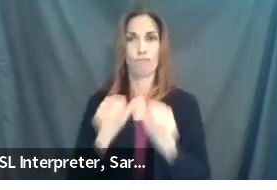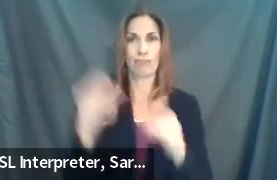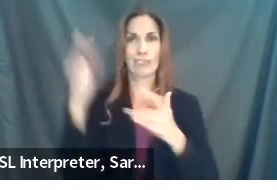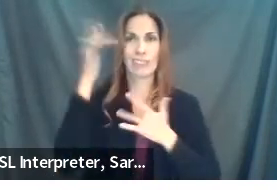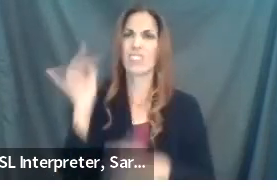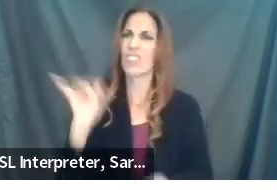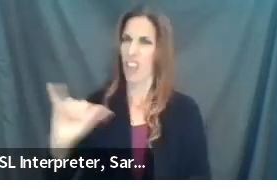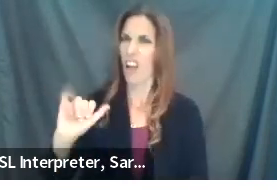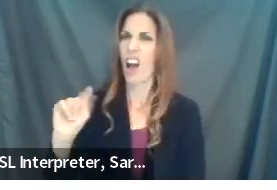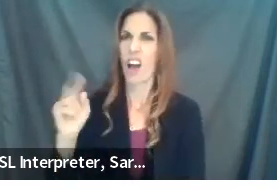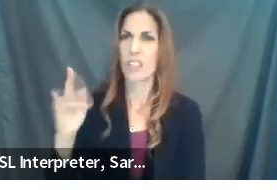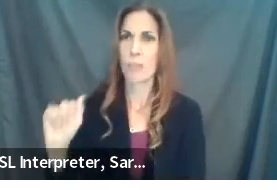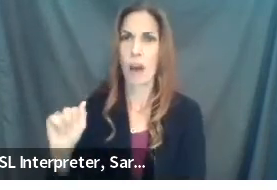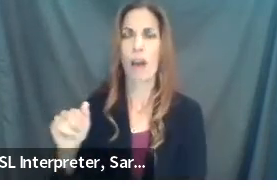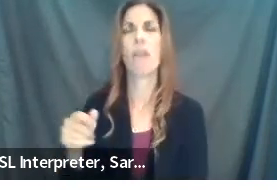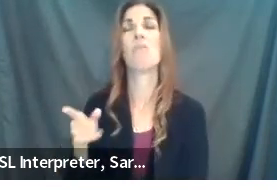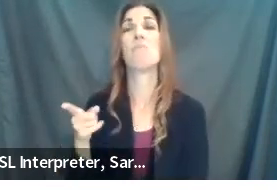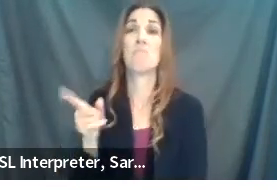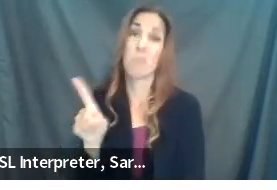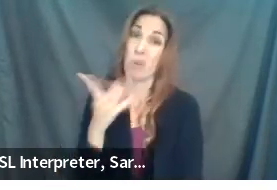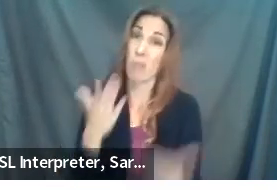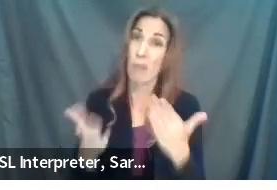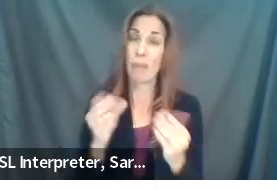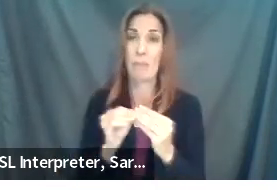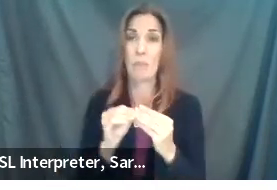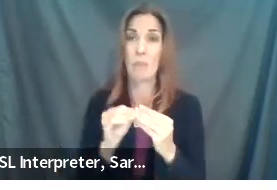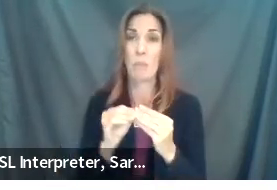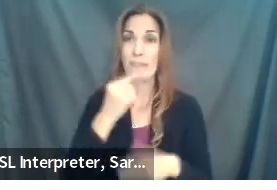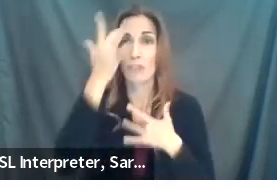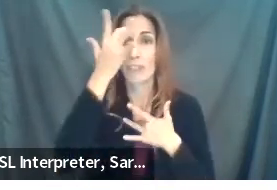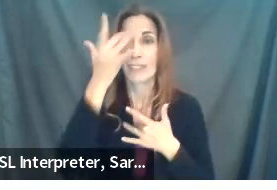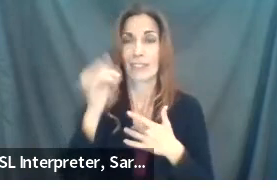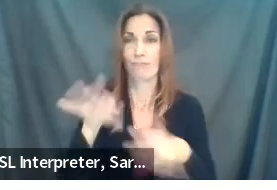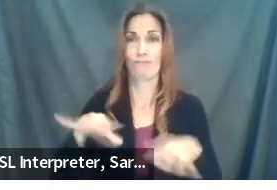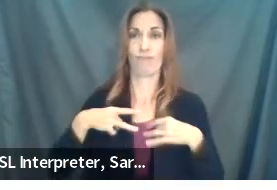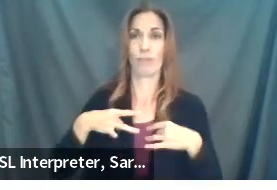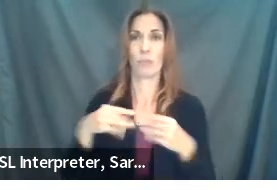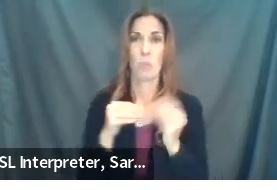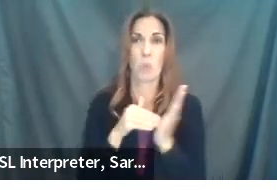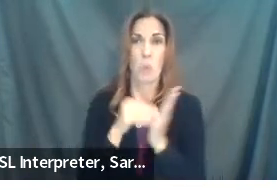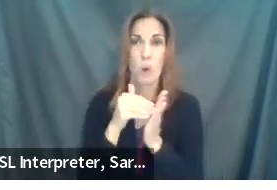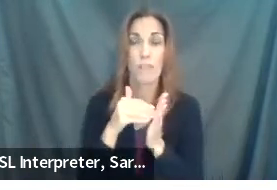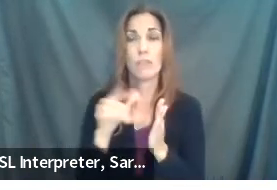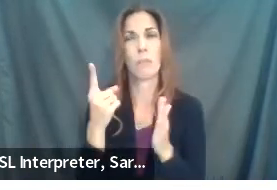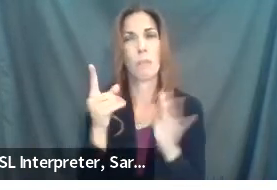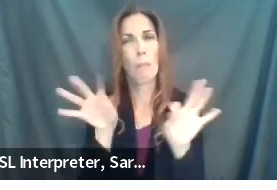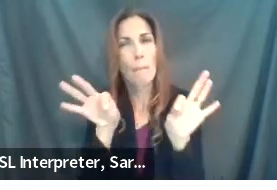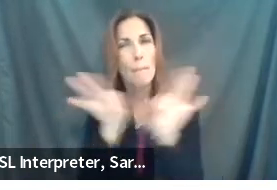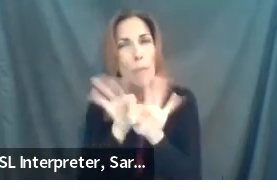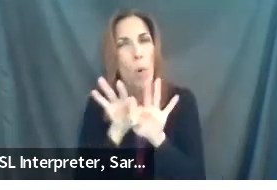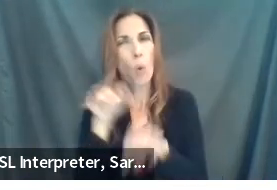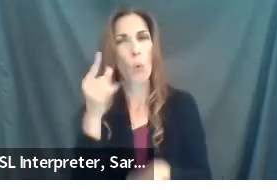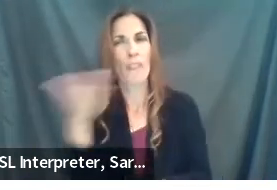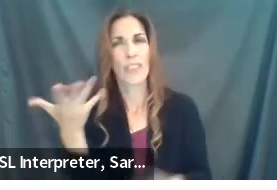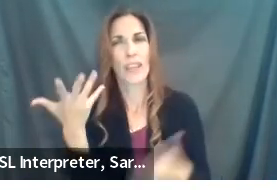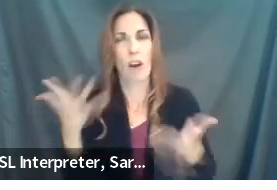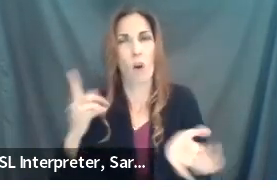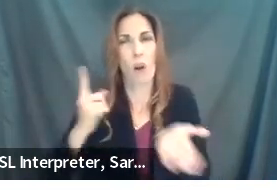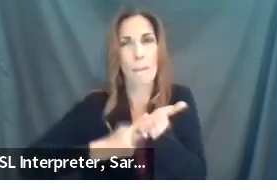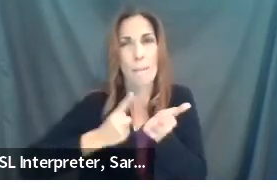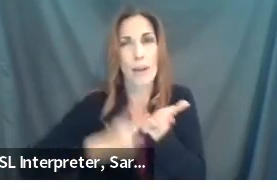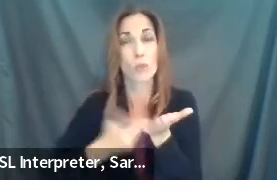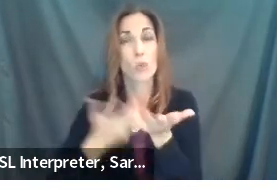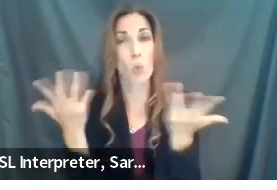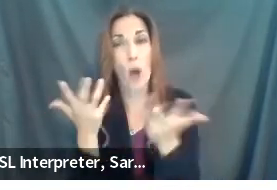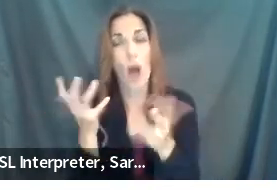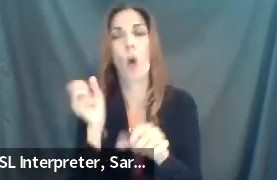may be more likely to get a respiratory infection. But one of the most important things you can do that we talked about earlier was to work